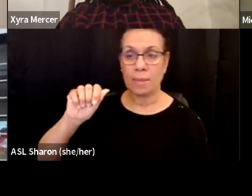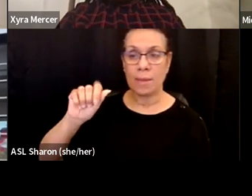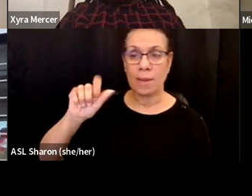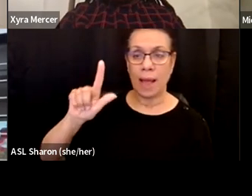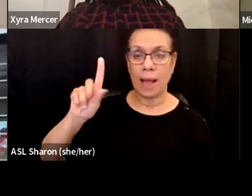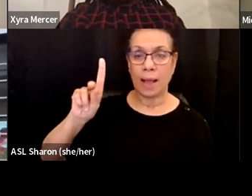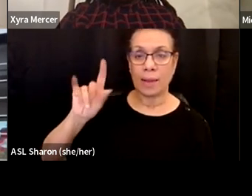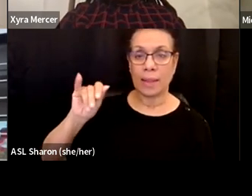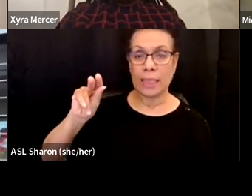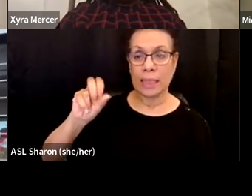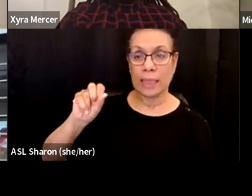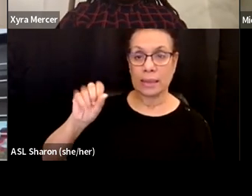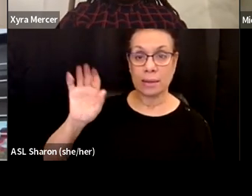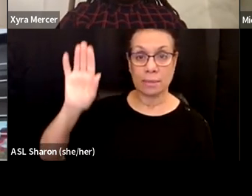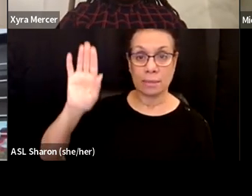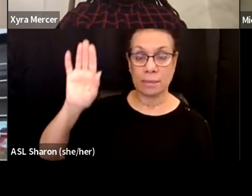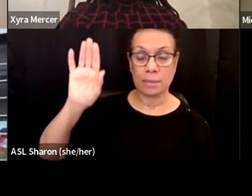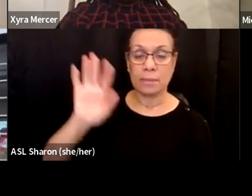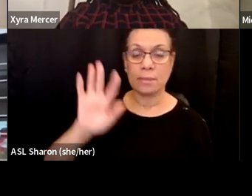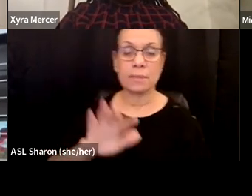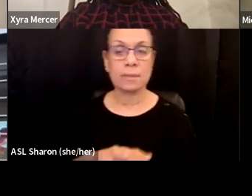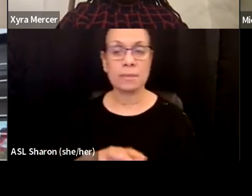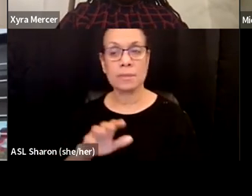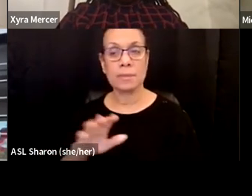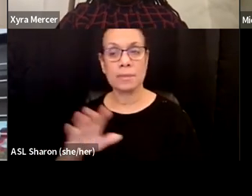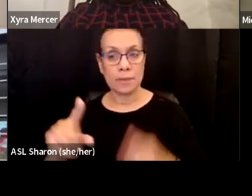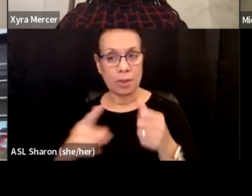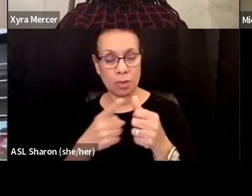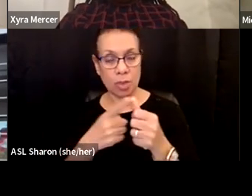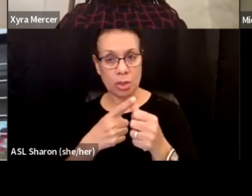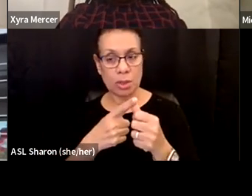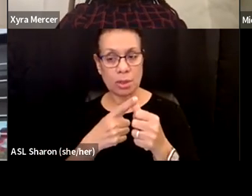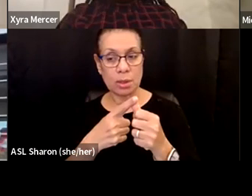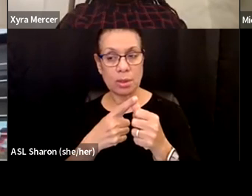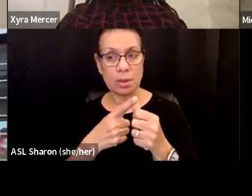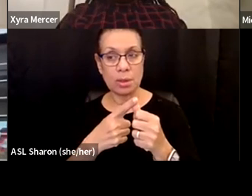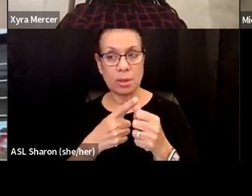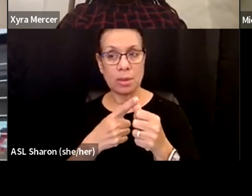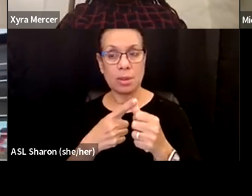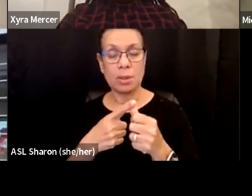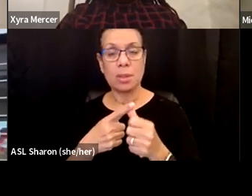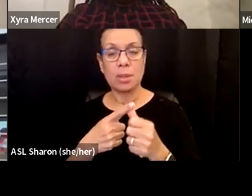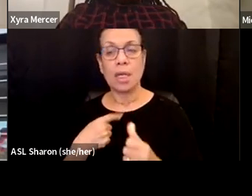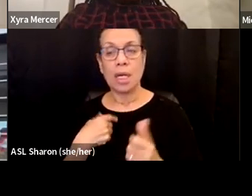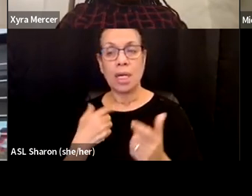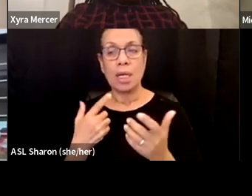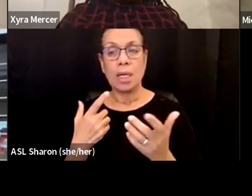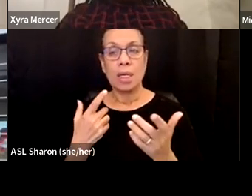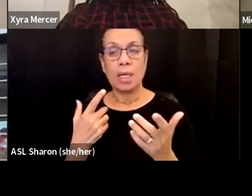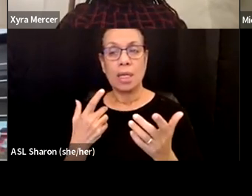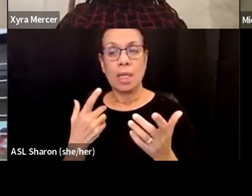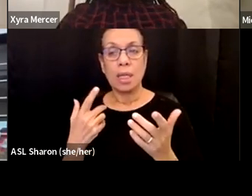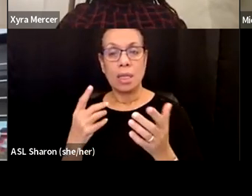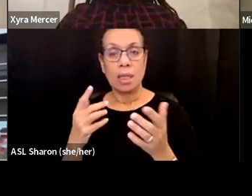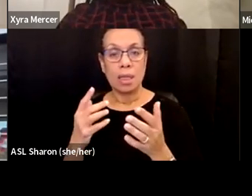sorry go ahead thank you so well first i i want to echo the the sentiments um given to uh